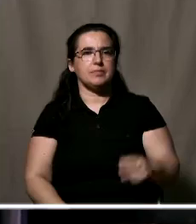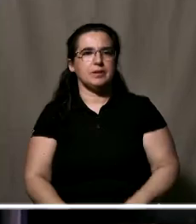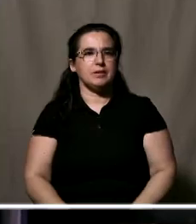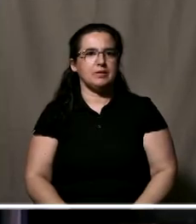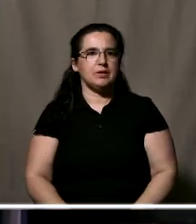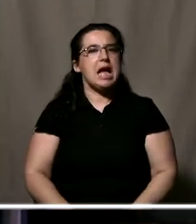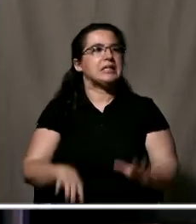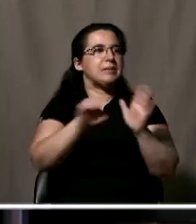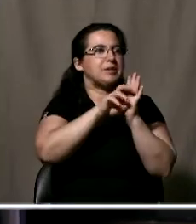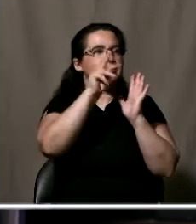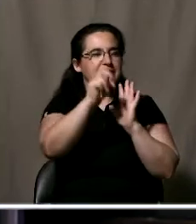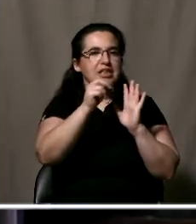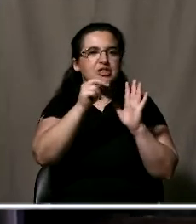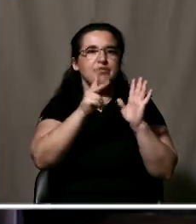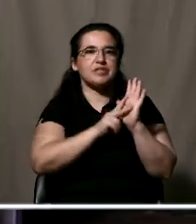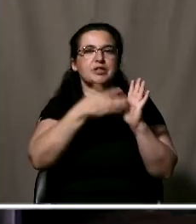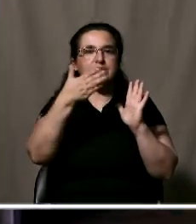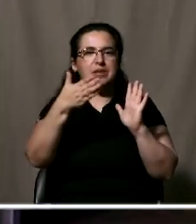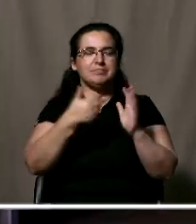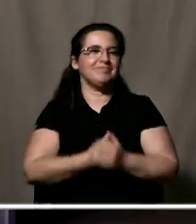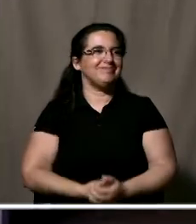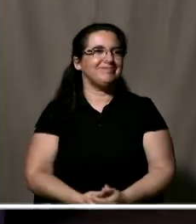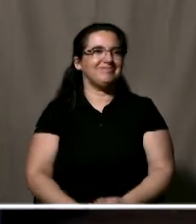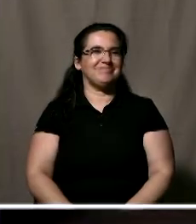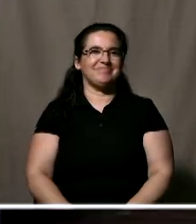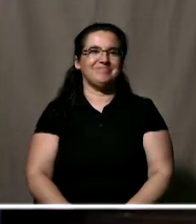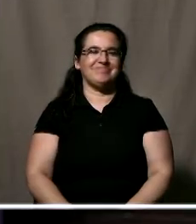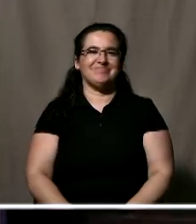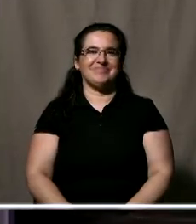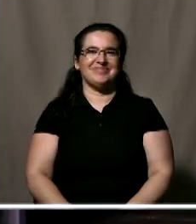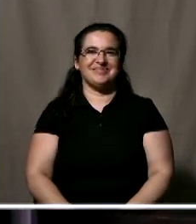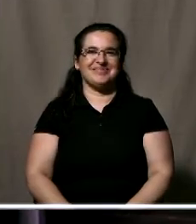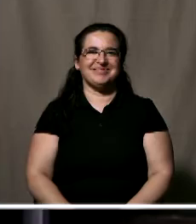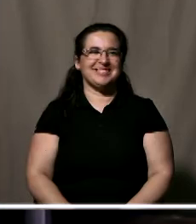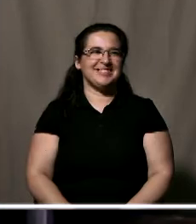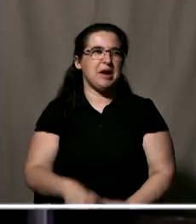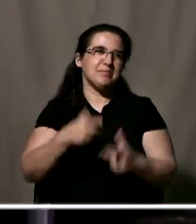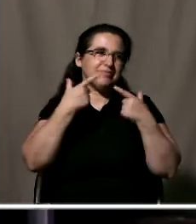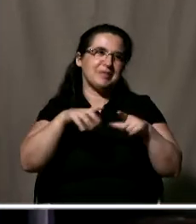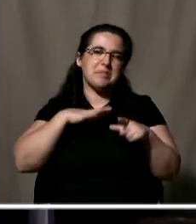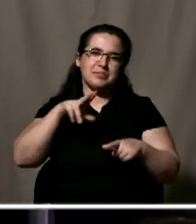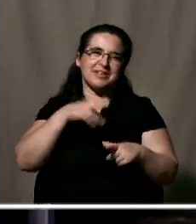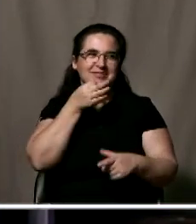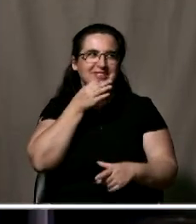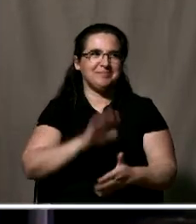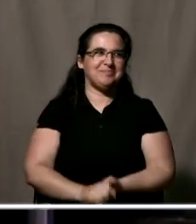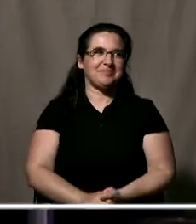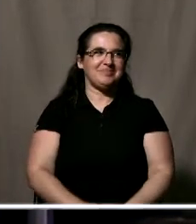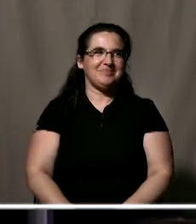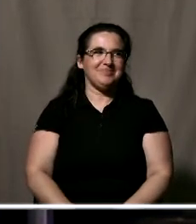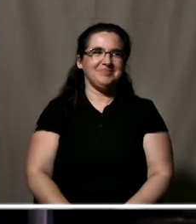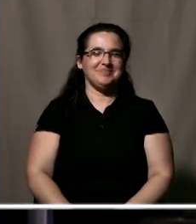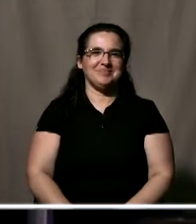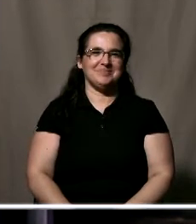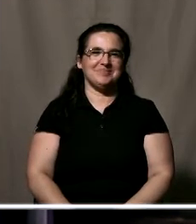1. Chapter 3, verse 1. Ótimo. Eles entenderam. Okay. Therefore, holy brethren,